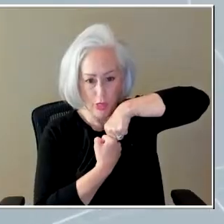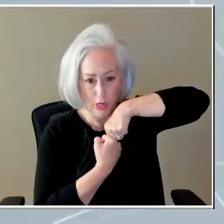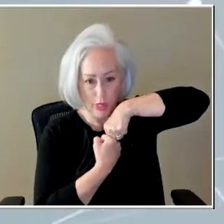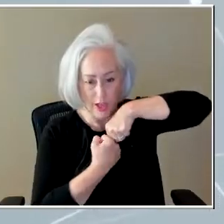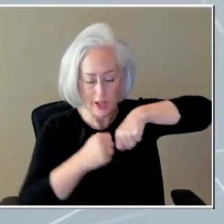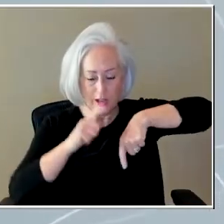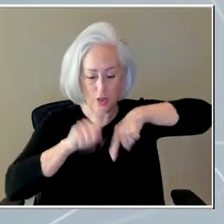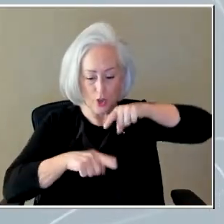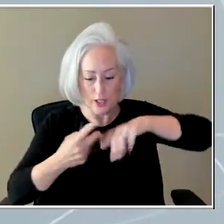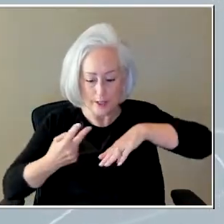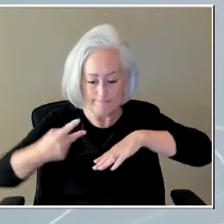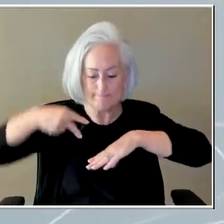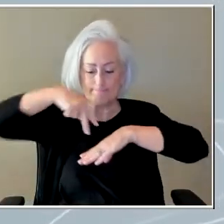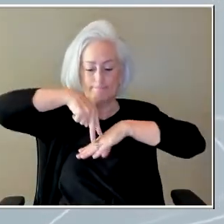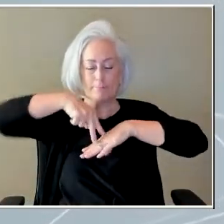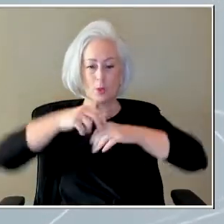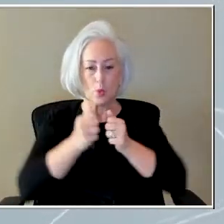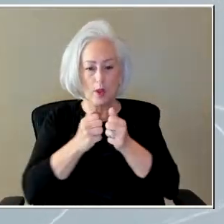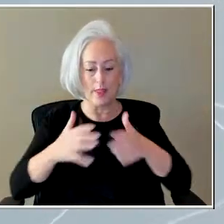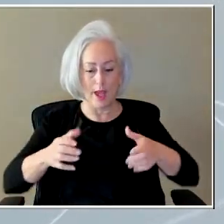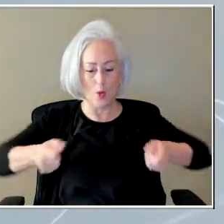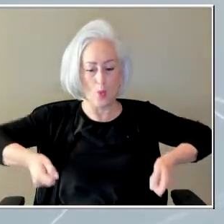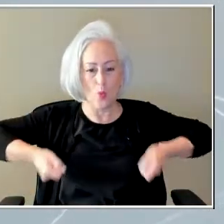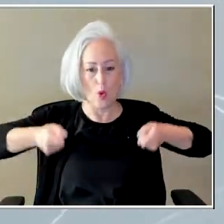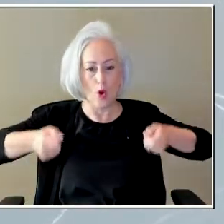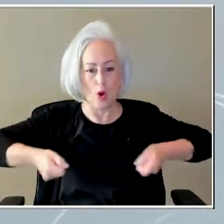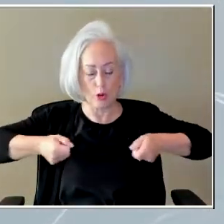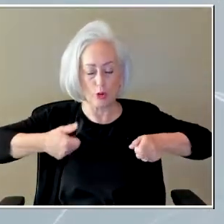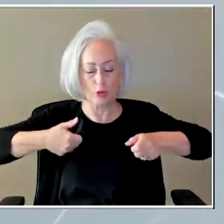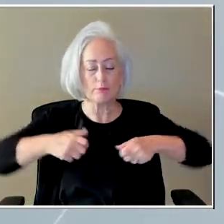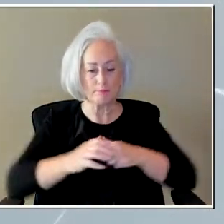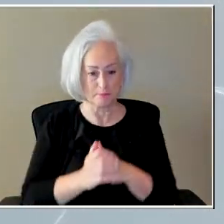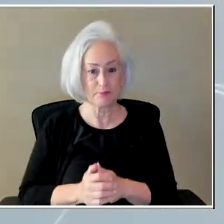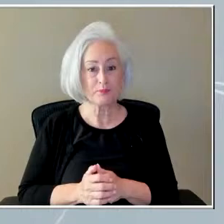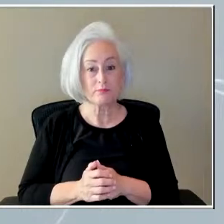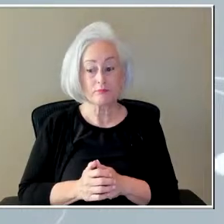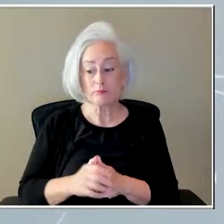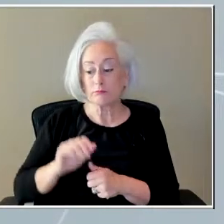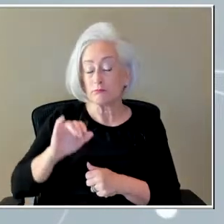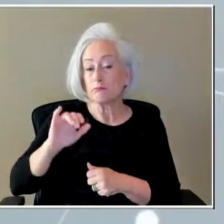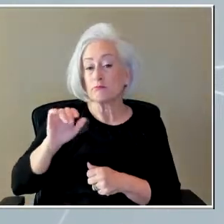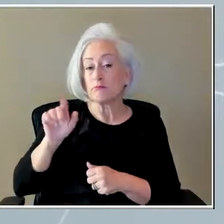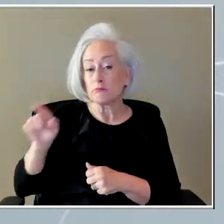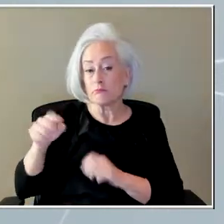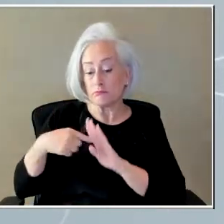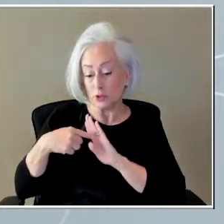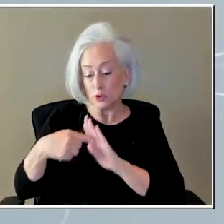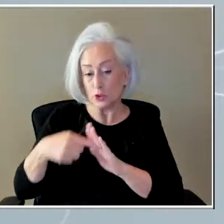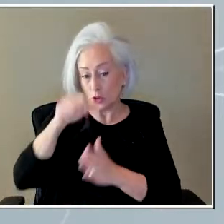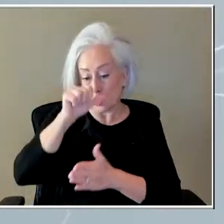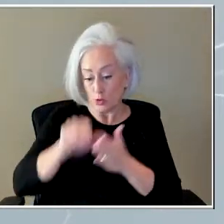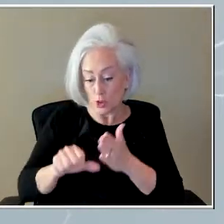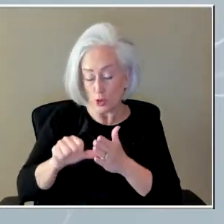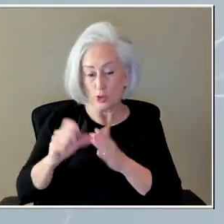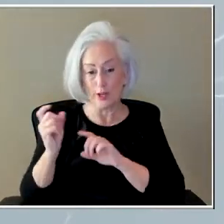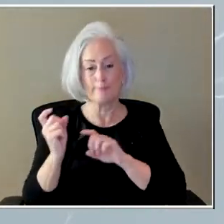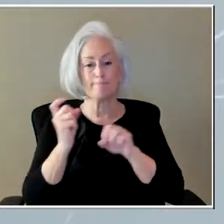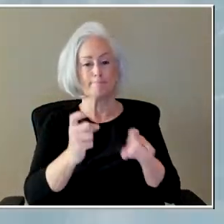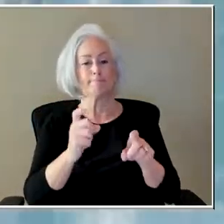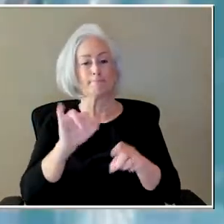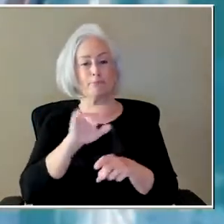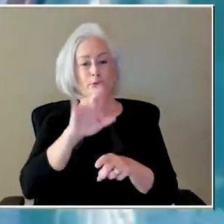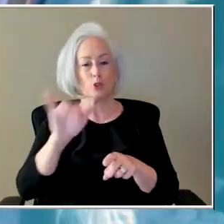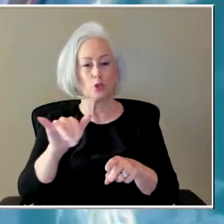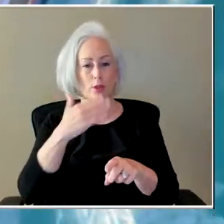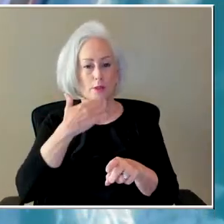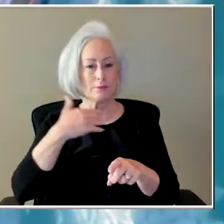without a walker. Janine Kiesling shows us the surgery that gave Joyce a second chance at walking upright.